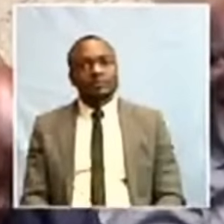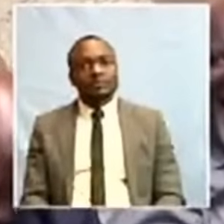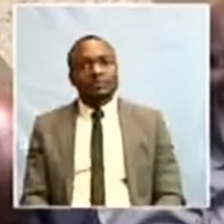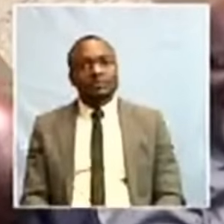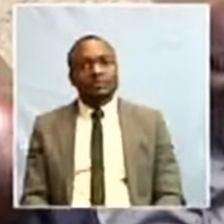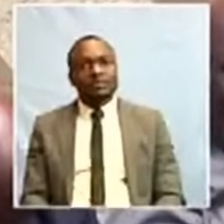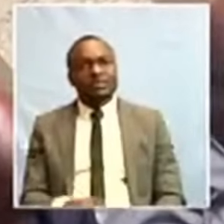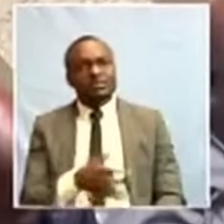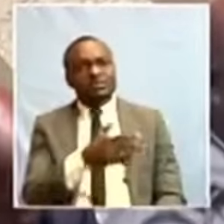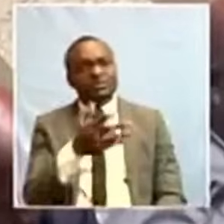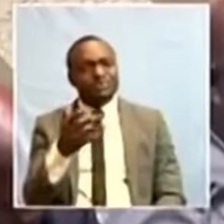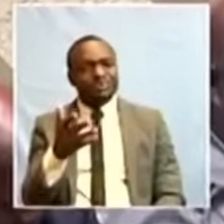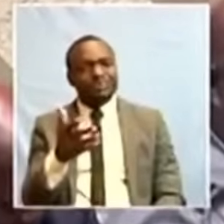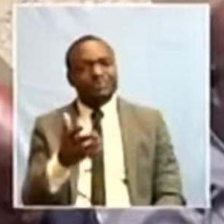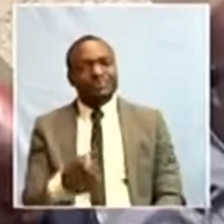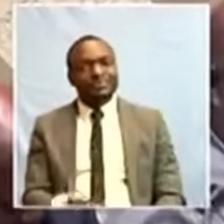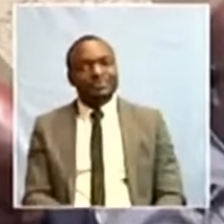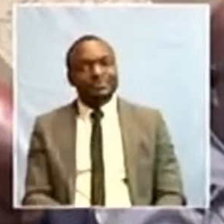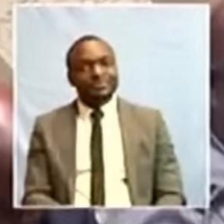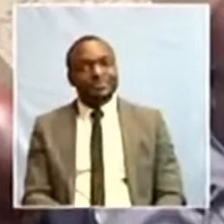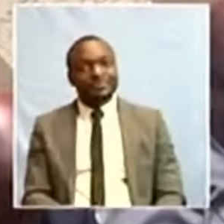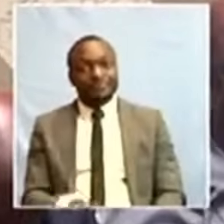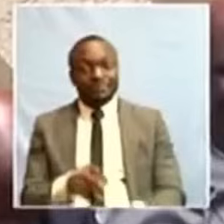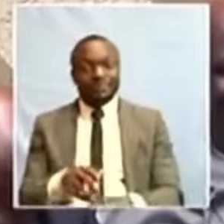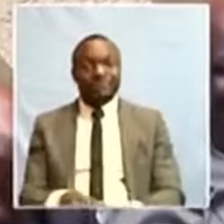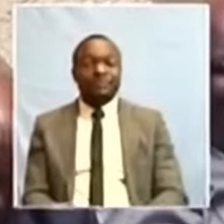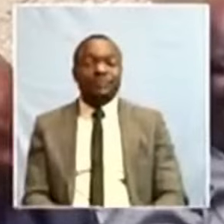they're making noise. Your Honor,